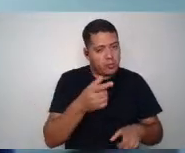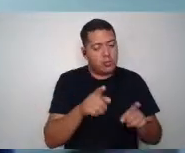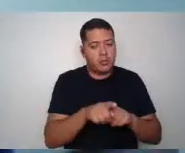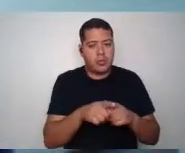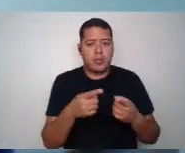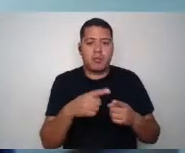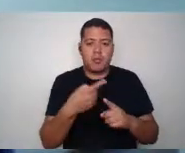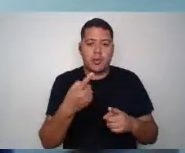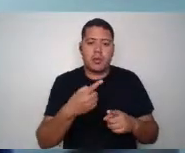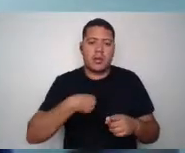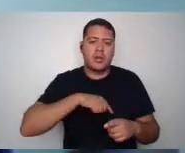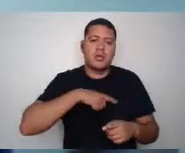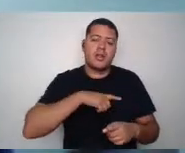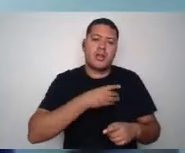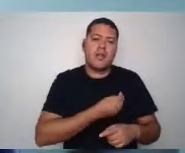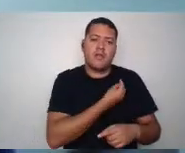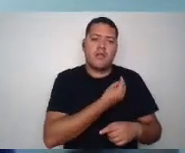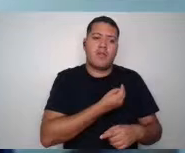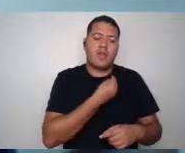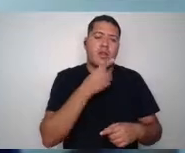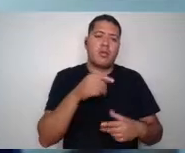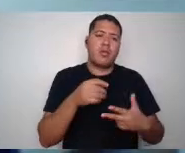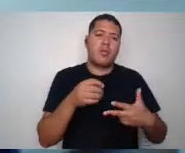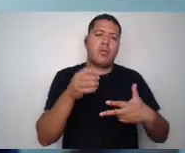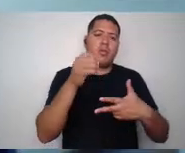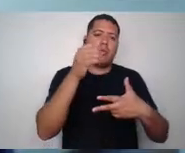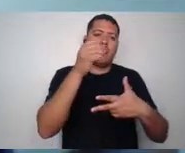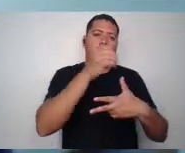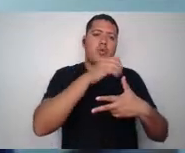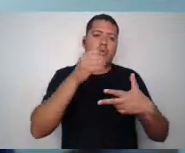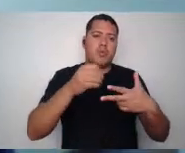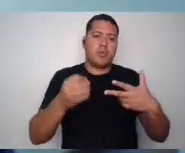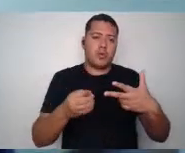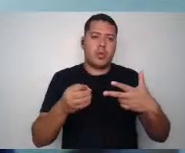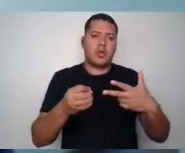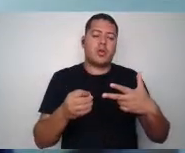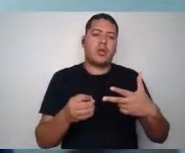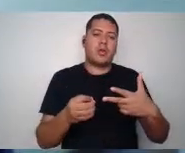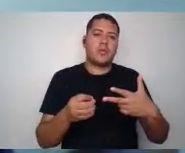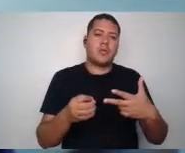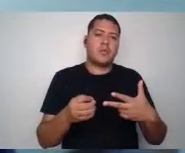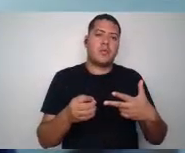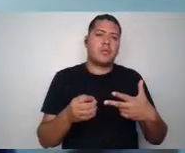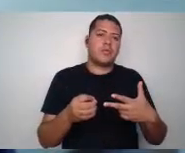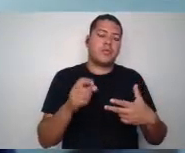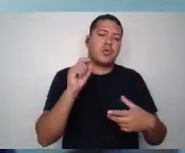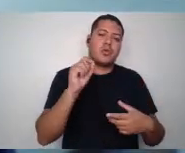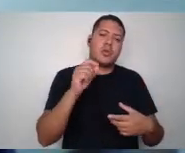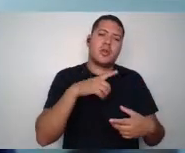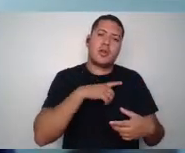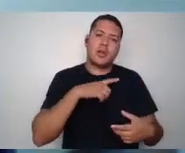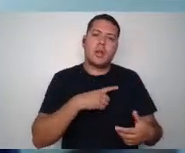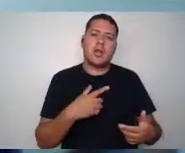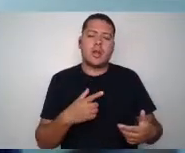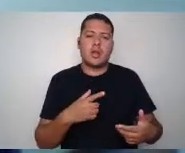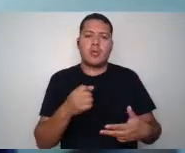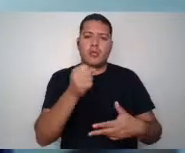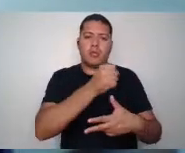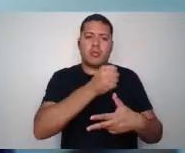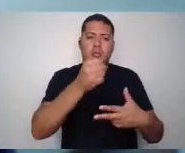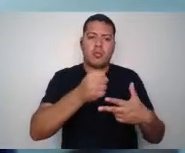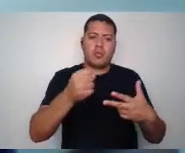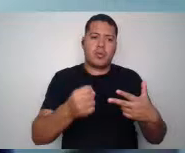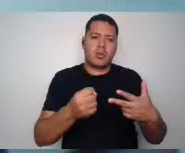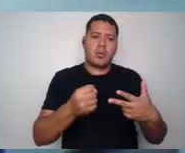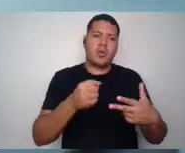Senate. It's good to be this way. We are living now a sensation